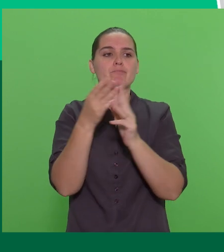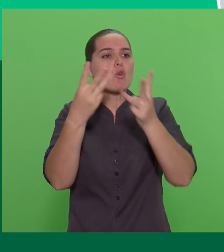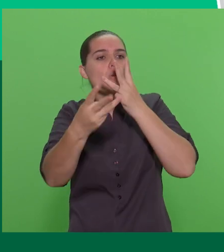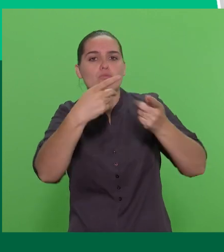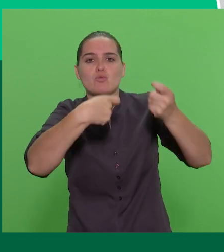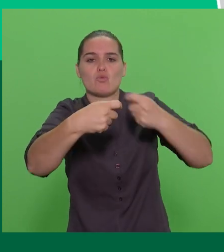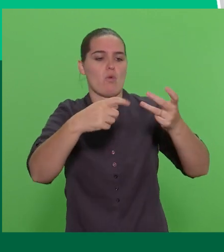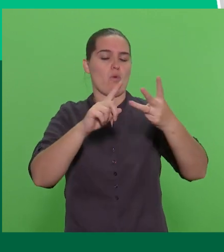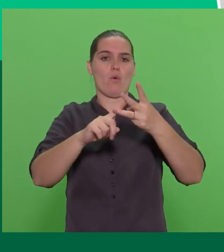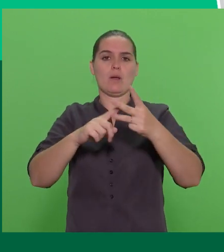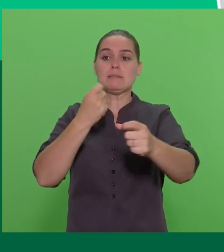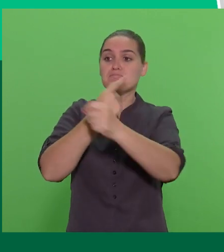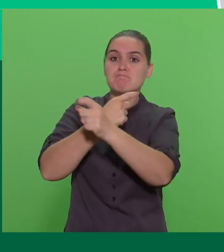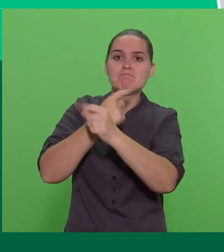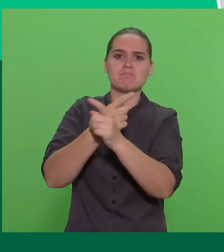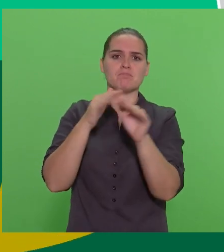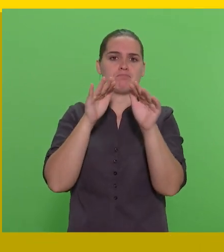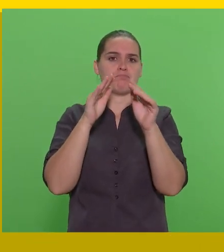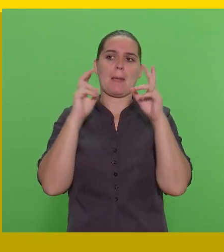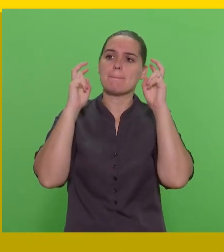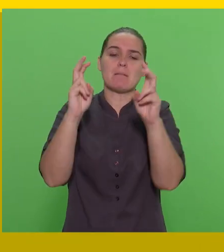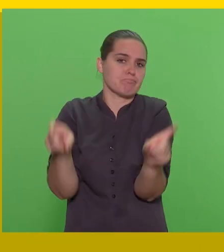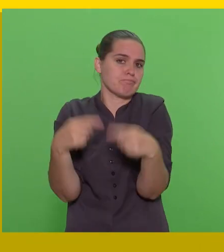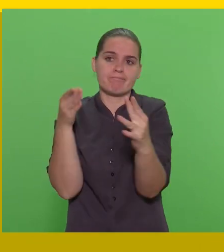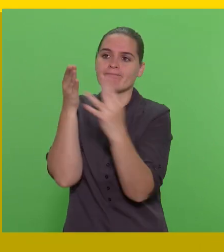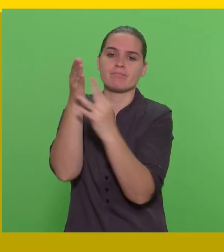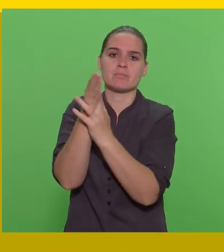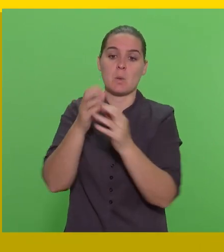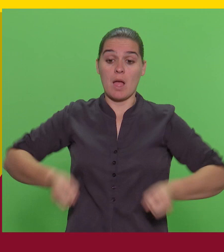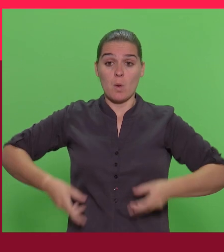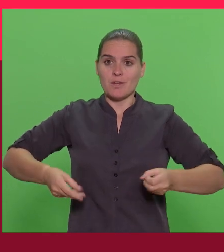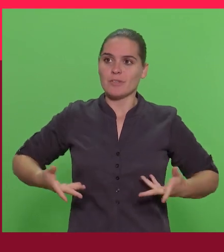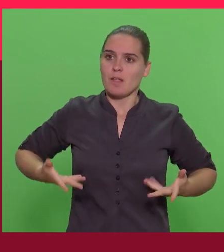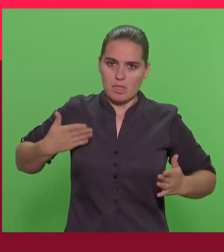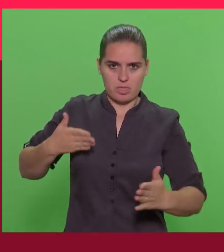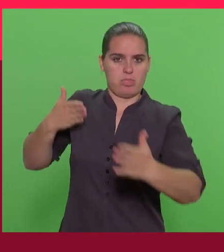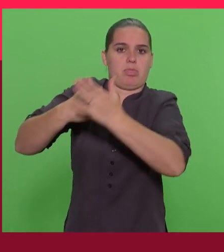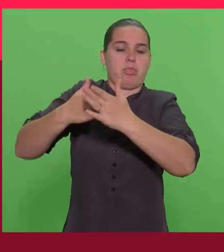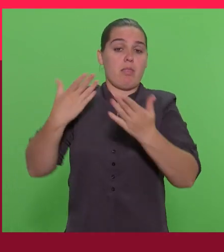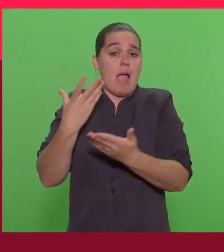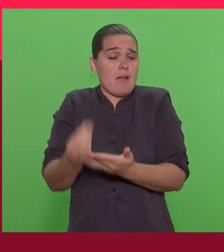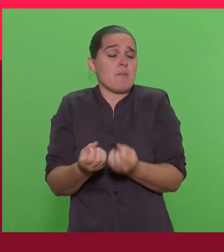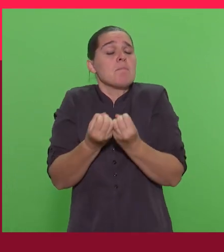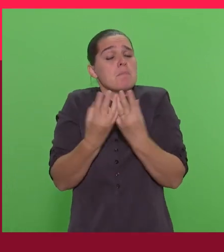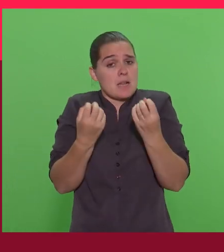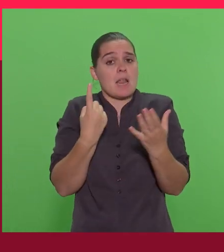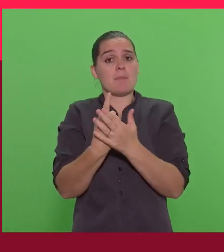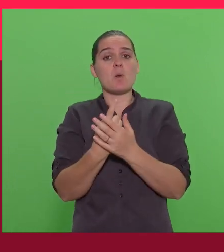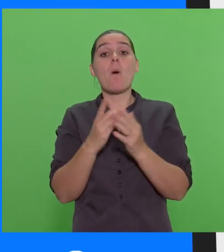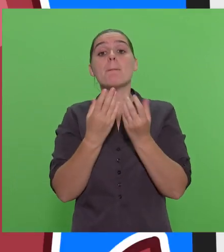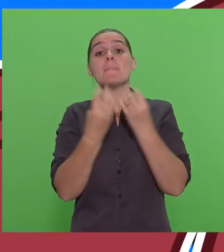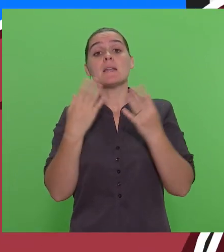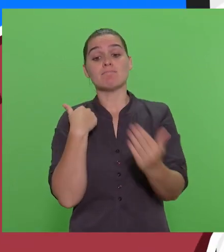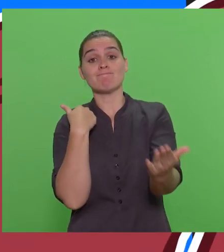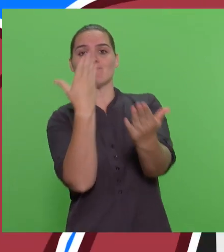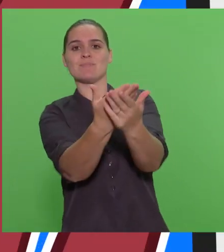basic things people need, like grocery stores, public transport, or workplaces, which many of us take for